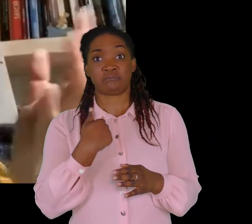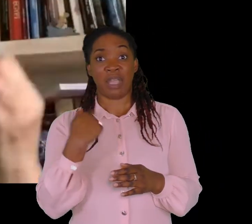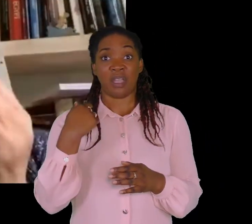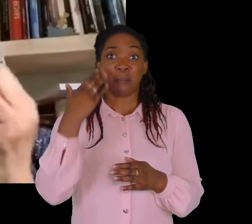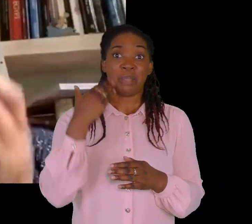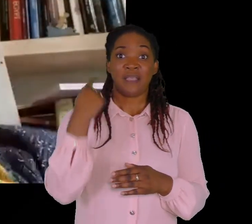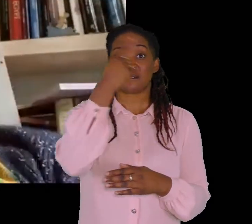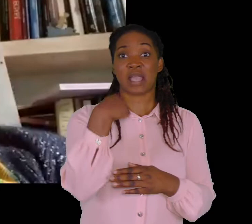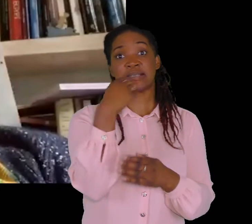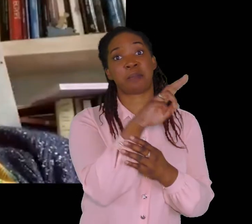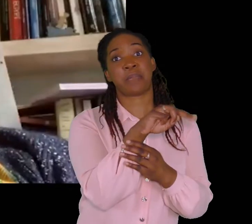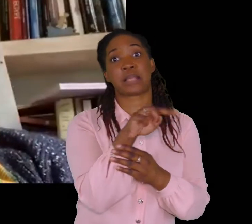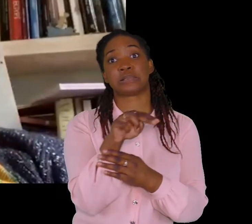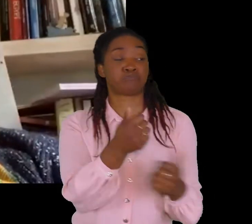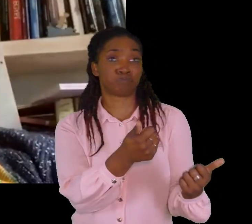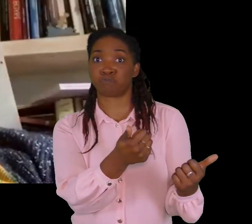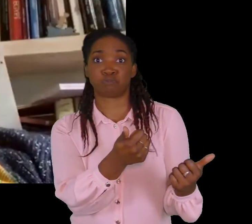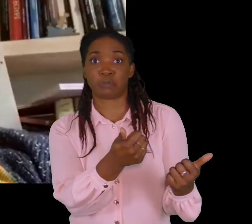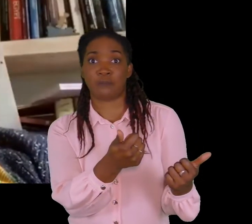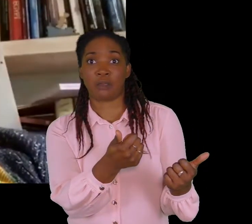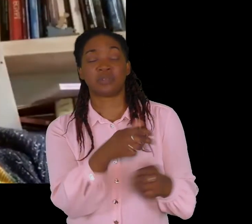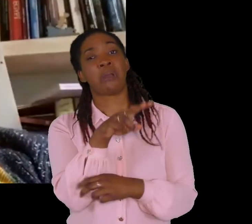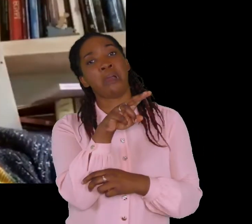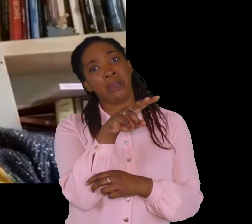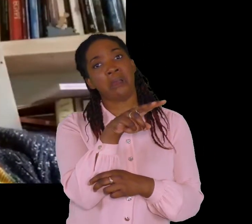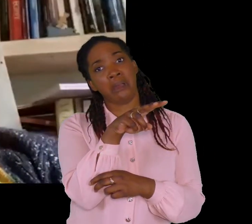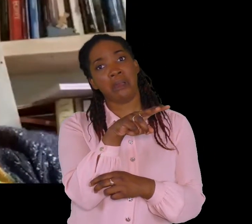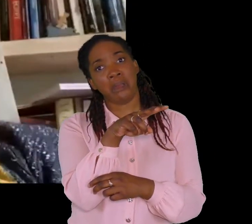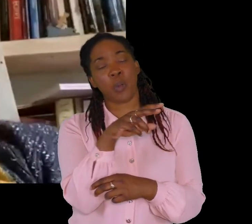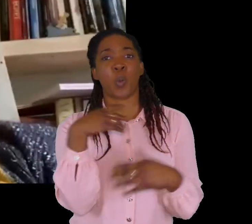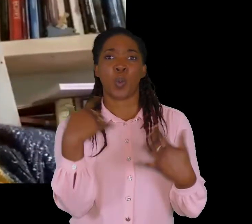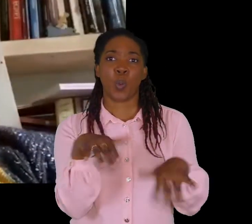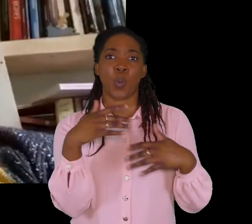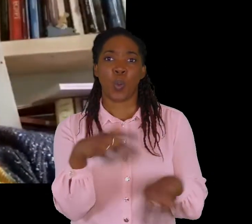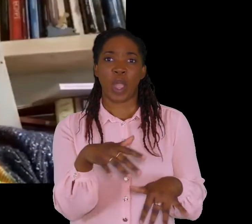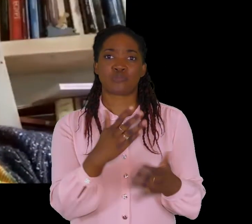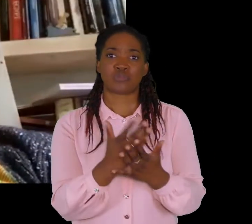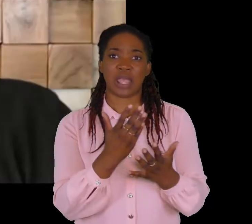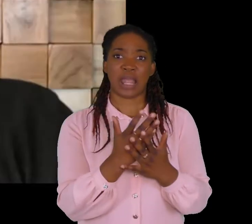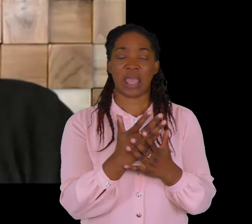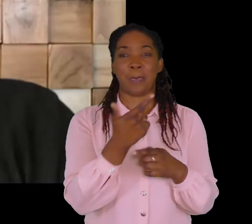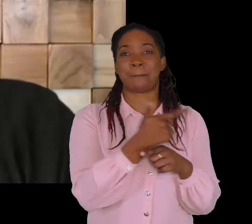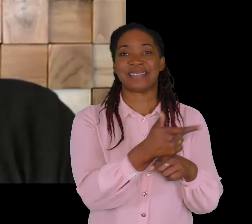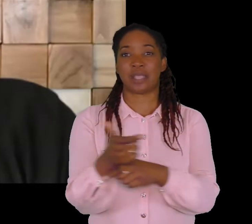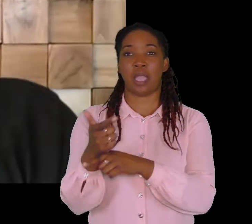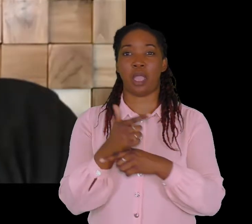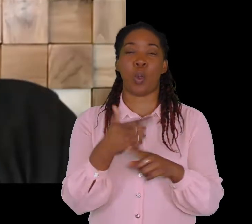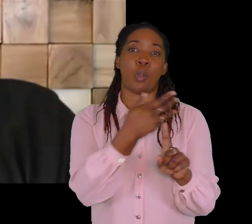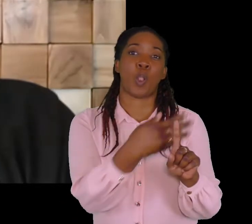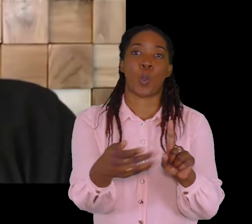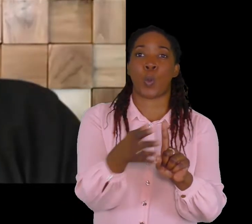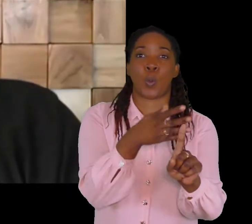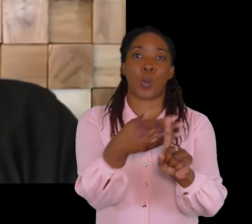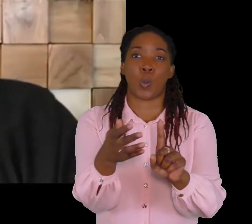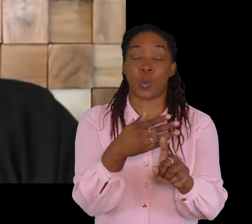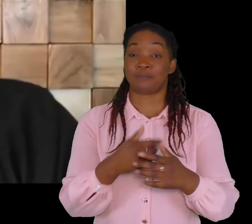because it was so seduced by the medium, the new. Yeah, yeah. I